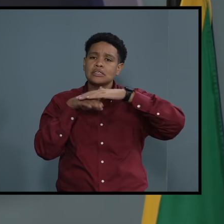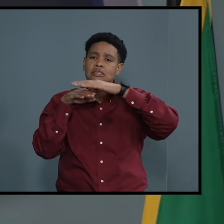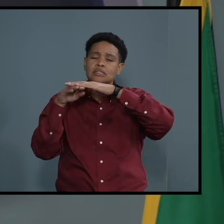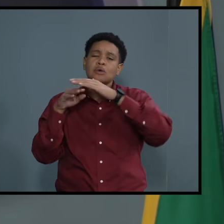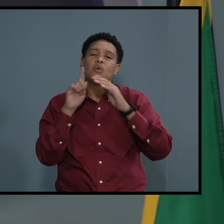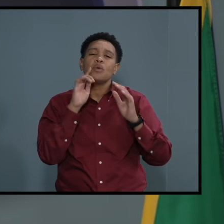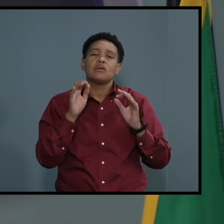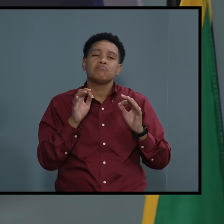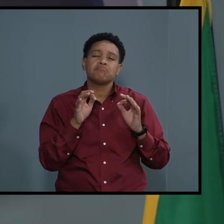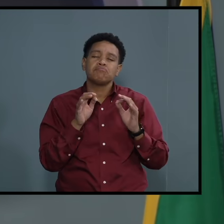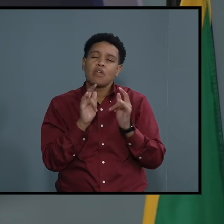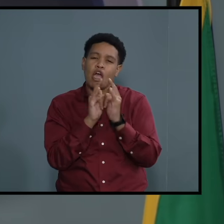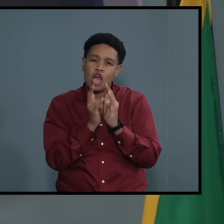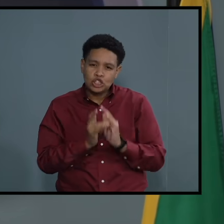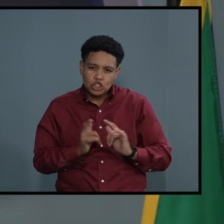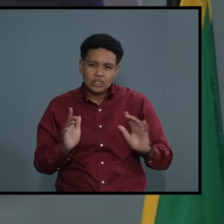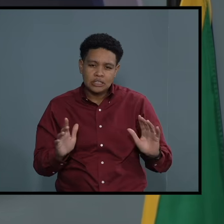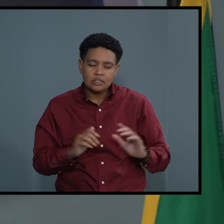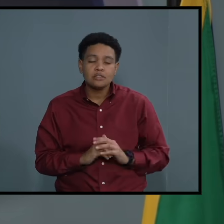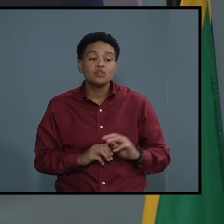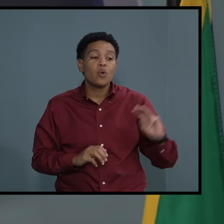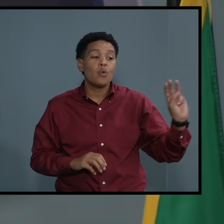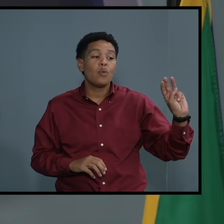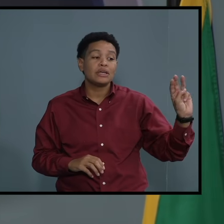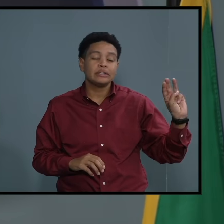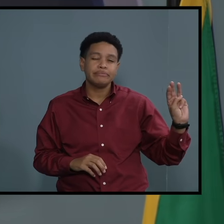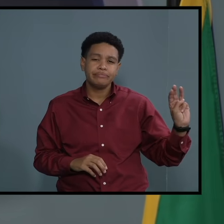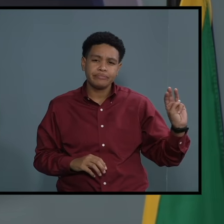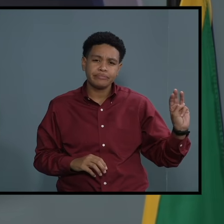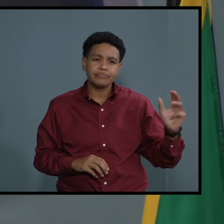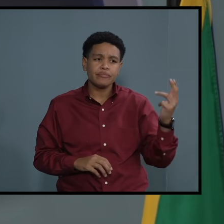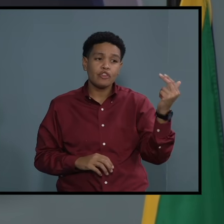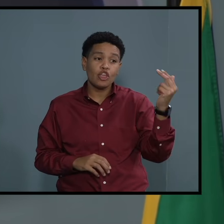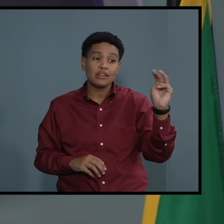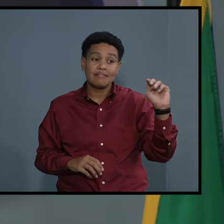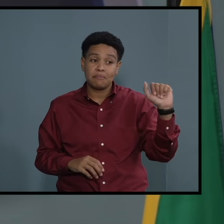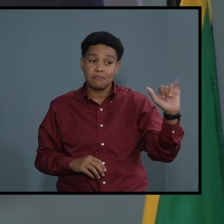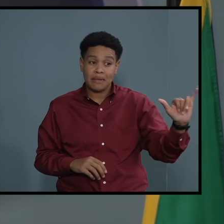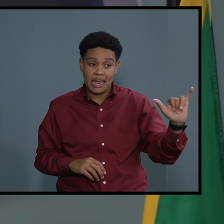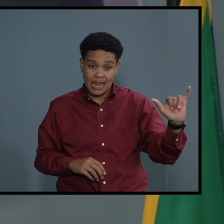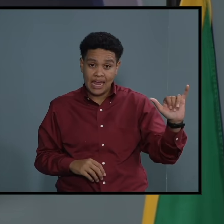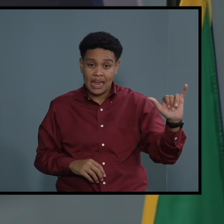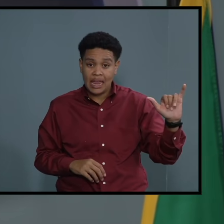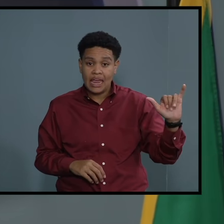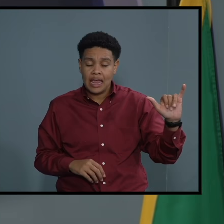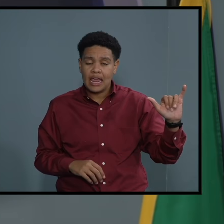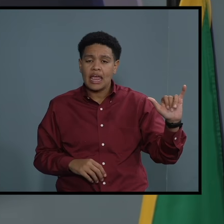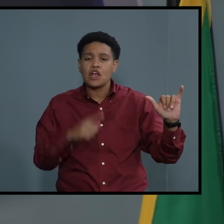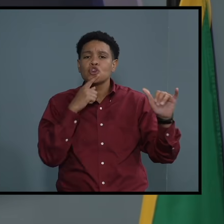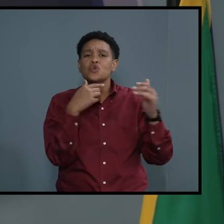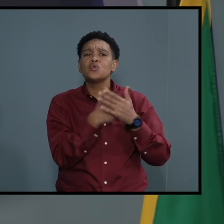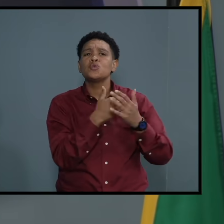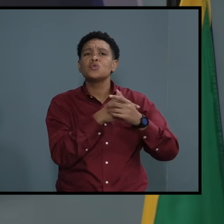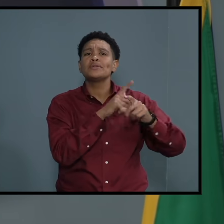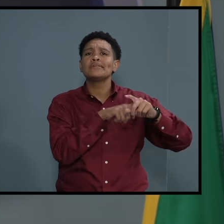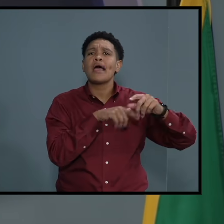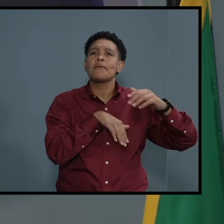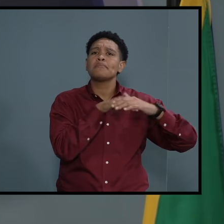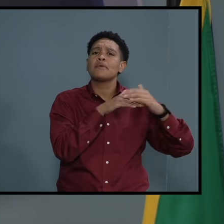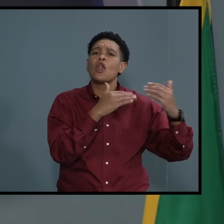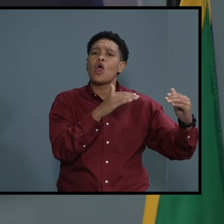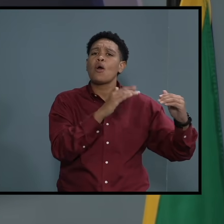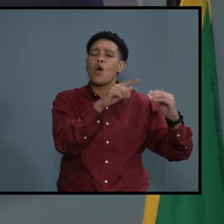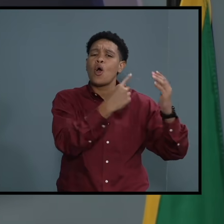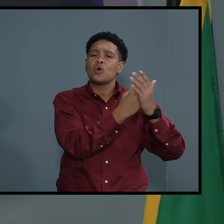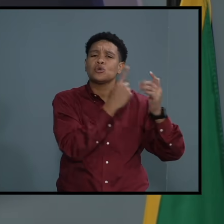adjusted. So on Wednesday, the 13th of May, the new curfew hours will